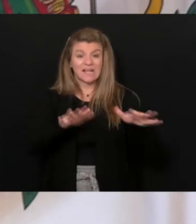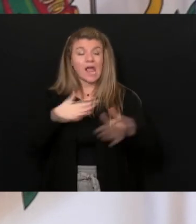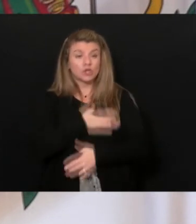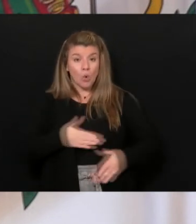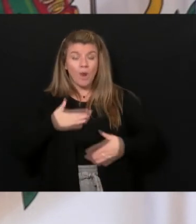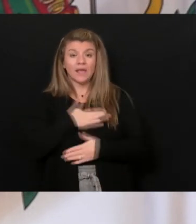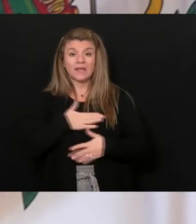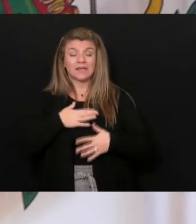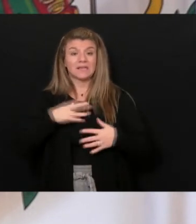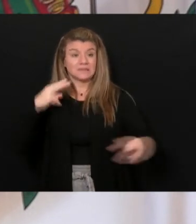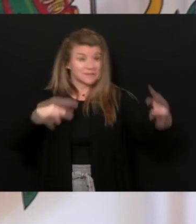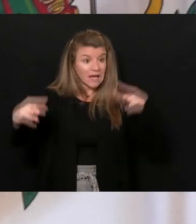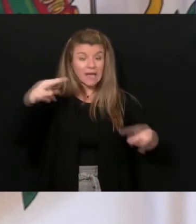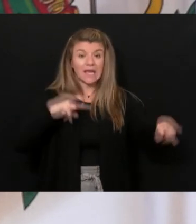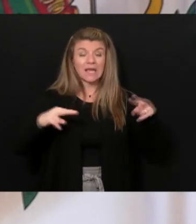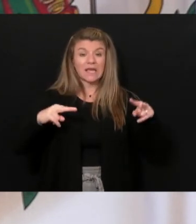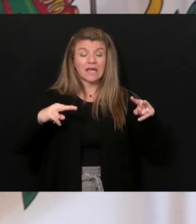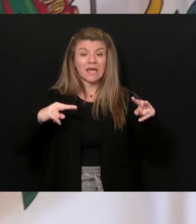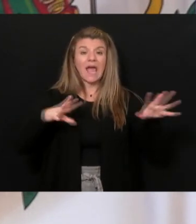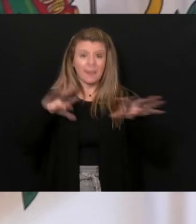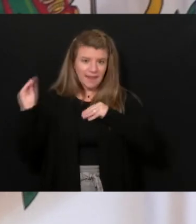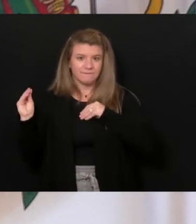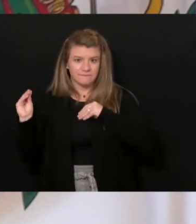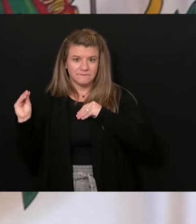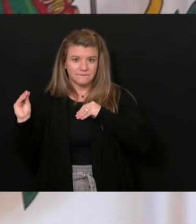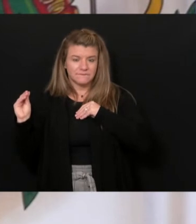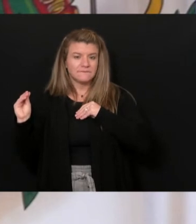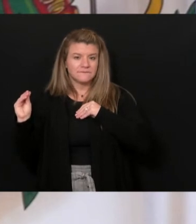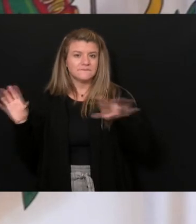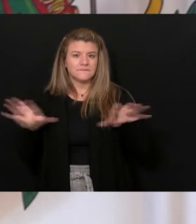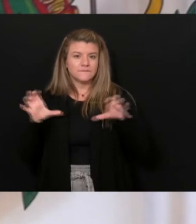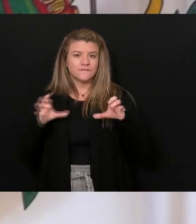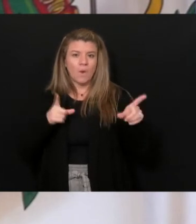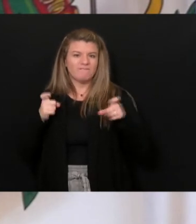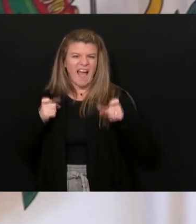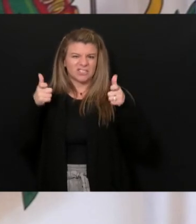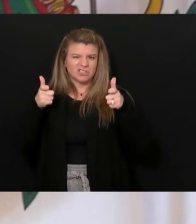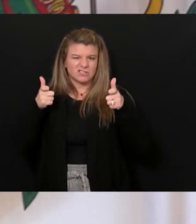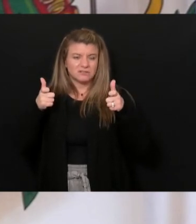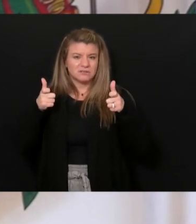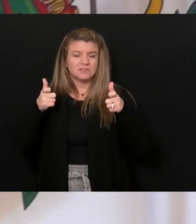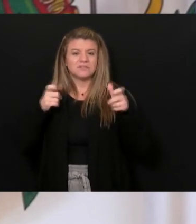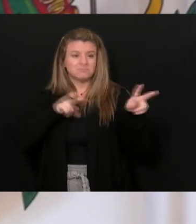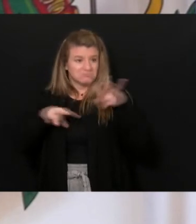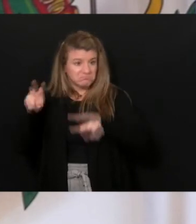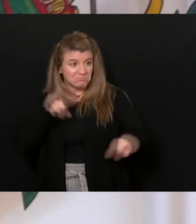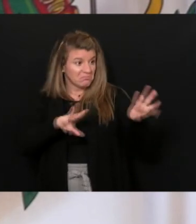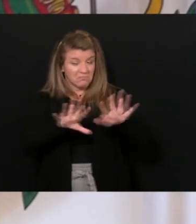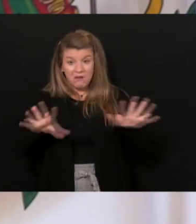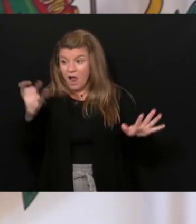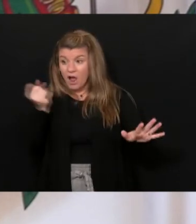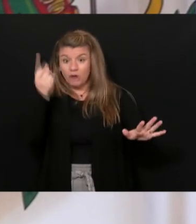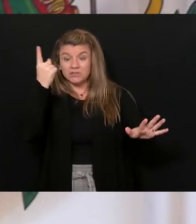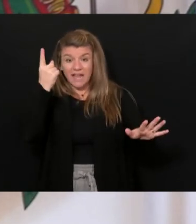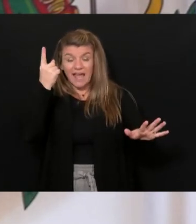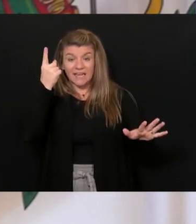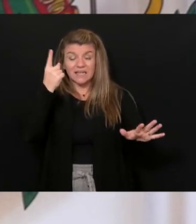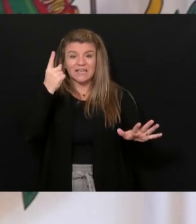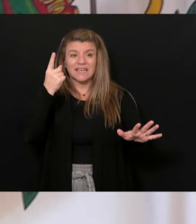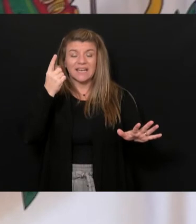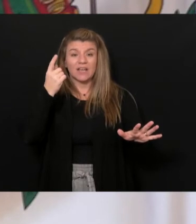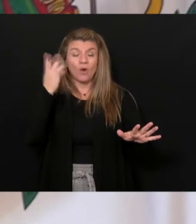enjoy, but at the same time get through, and then understand you're